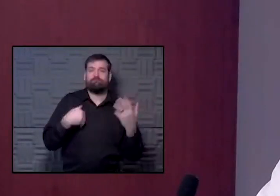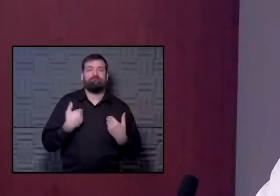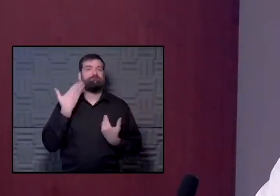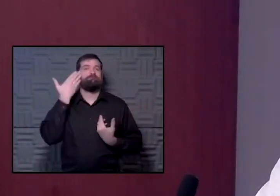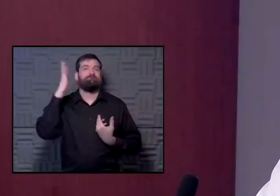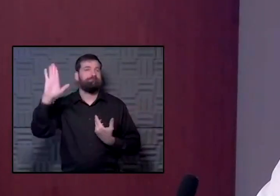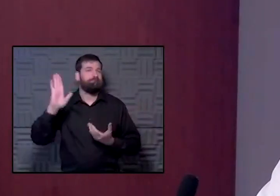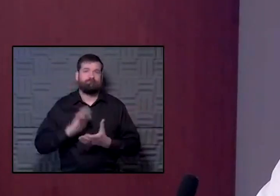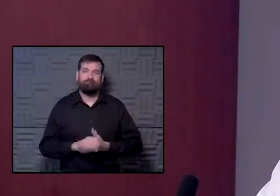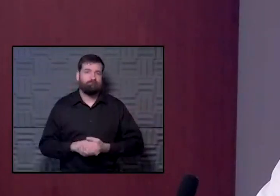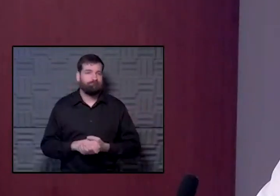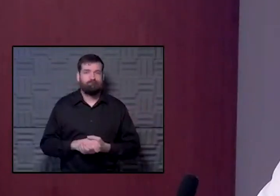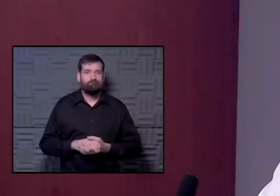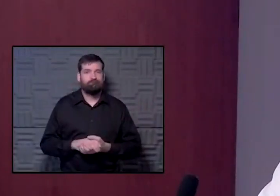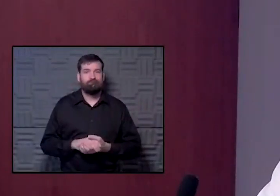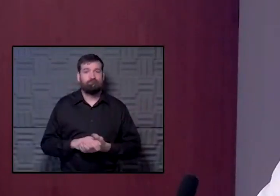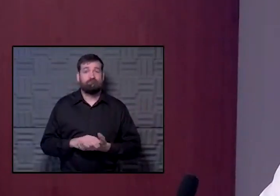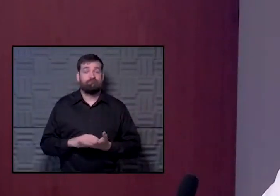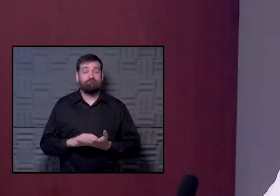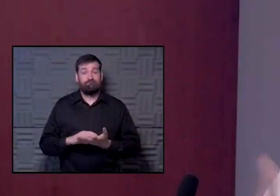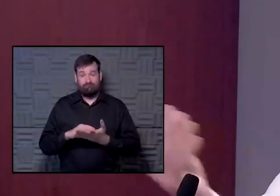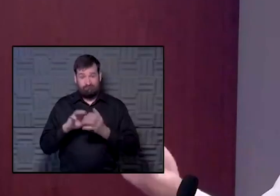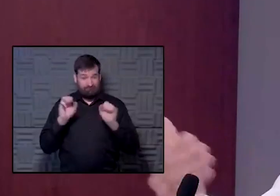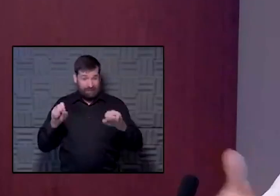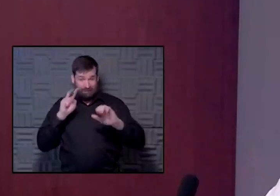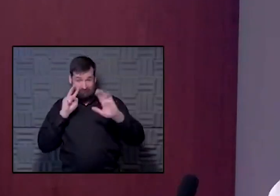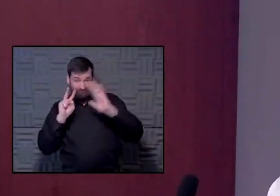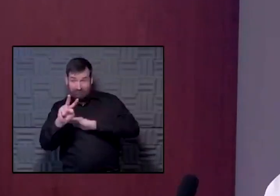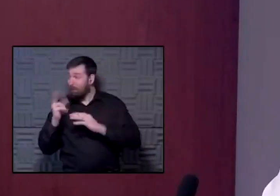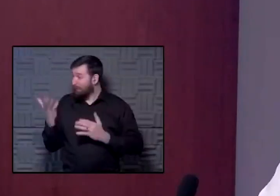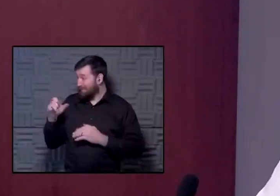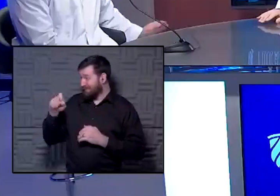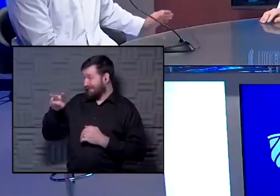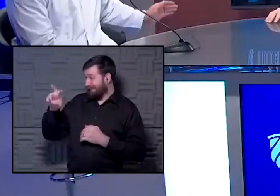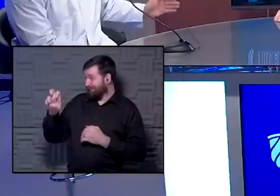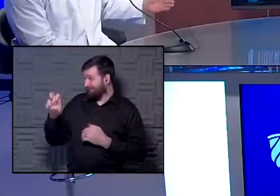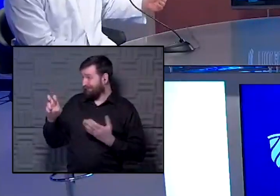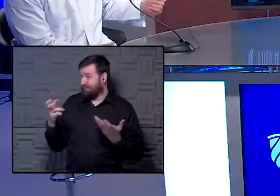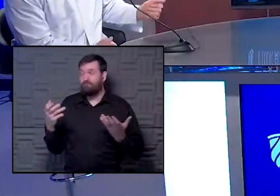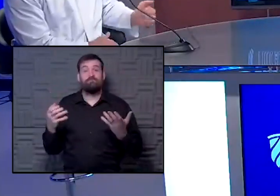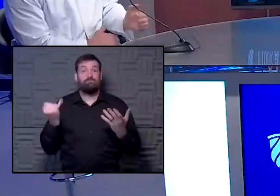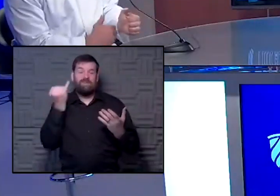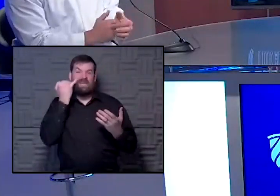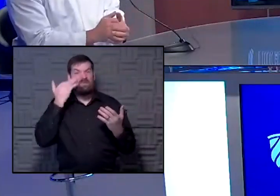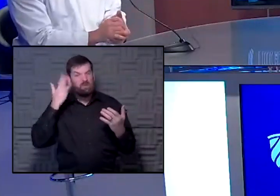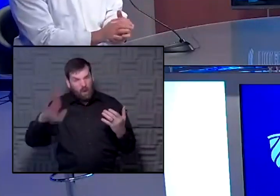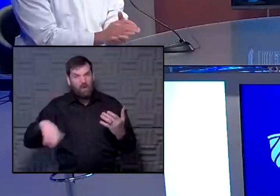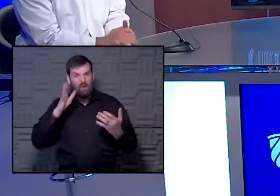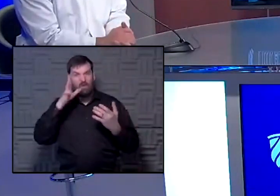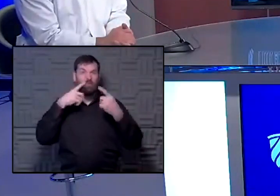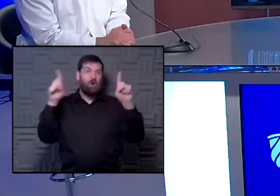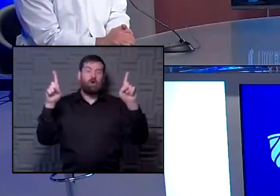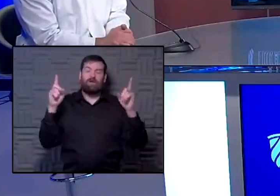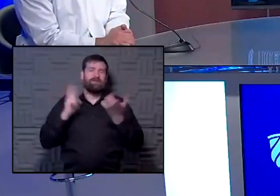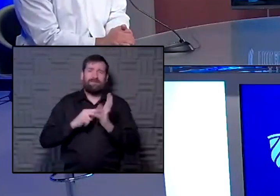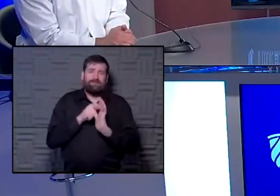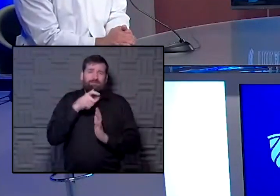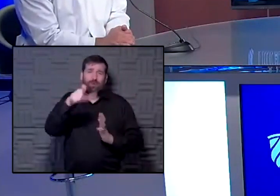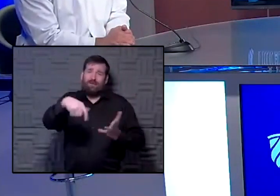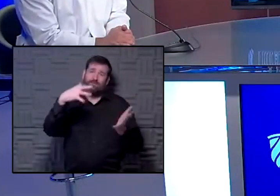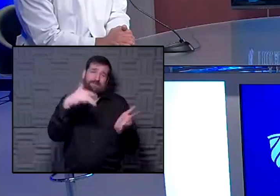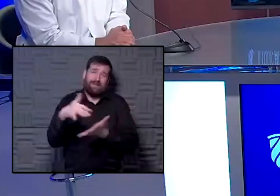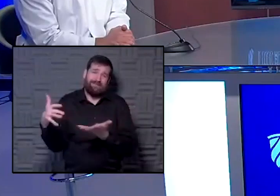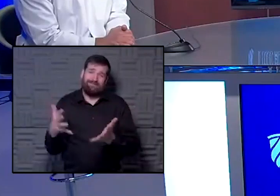so I don't have that crystal ball. Maybe Steve does. No, I'm just saying, if you knew it was going to work, there wouldn't be a study. Exactly.